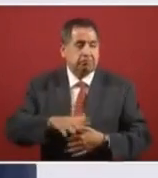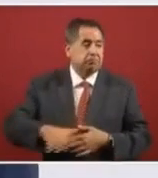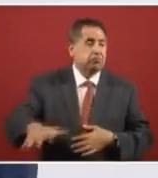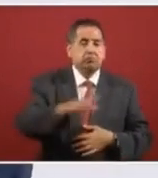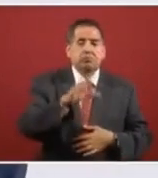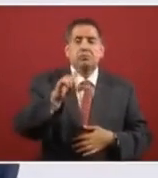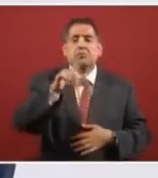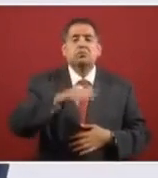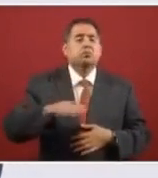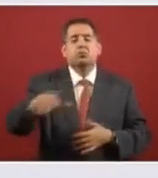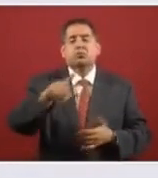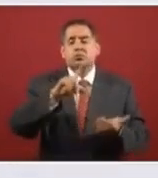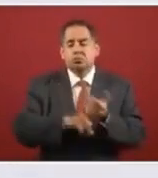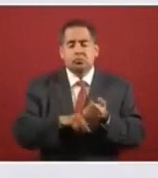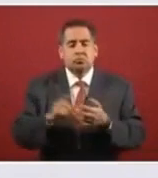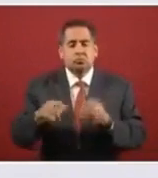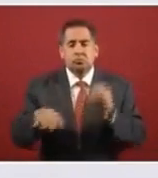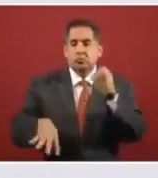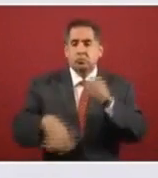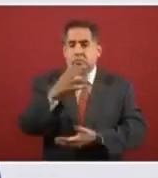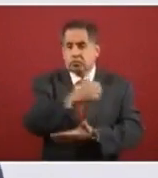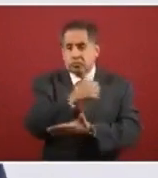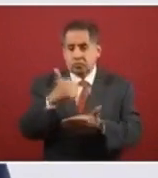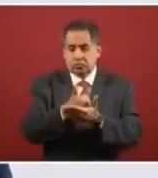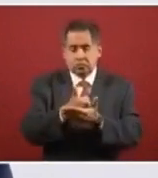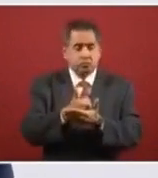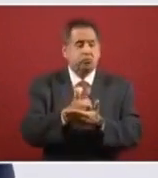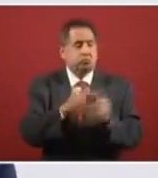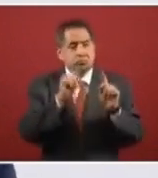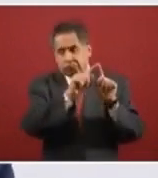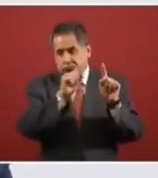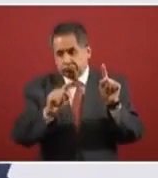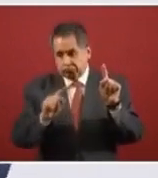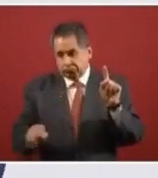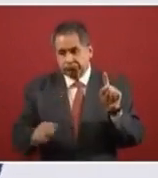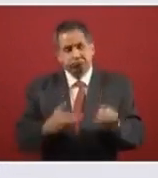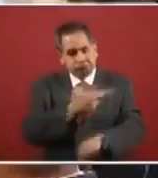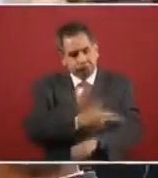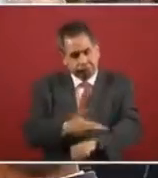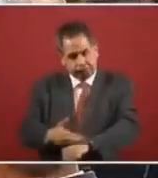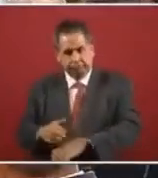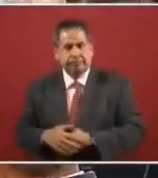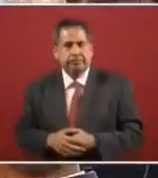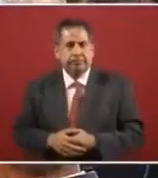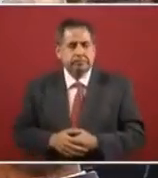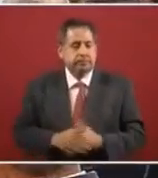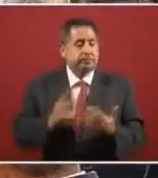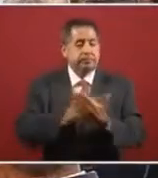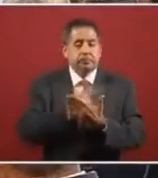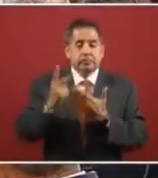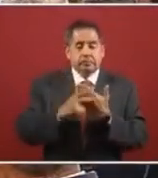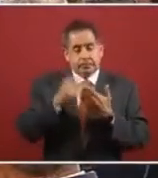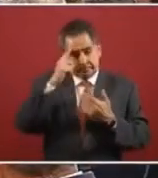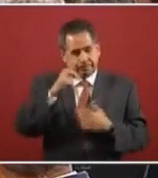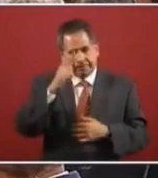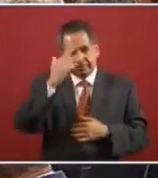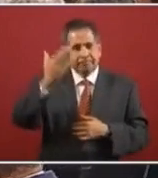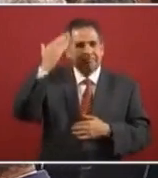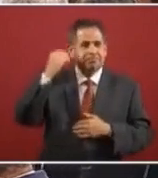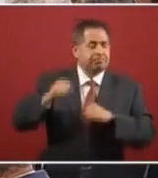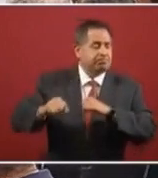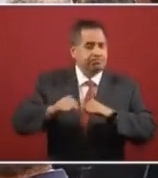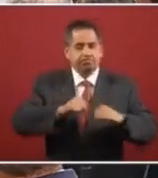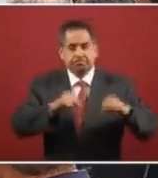other services for 14 cities of the country and